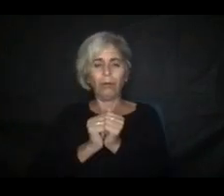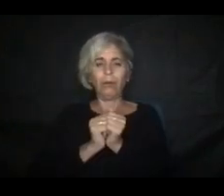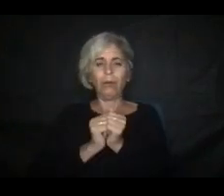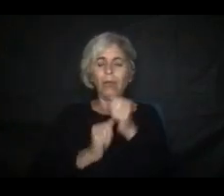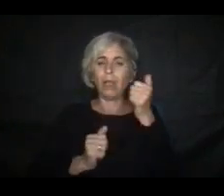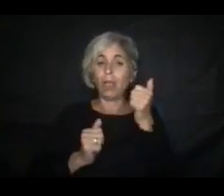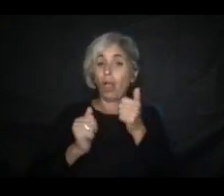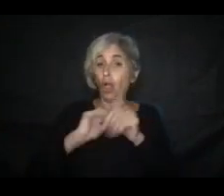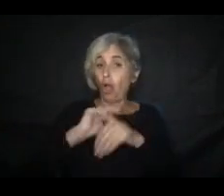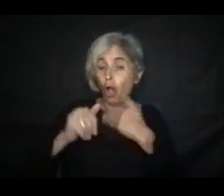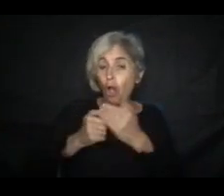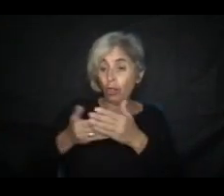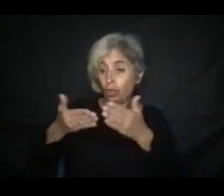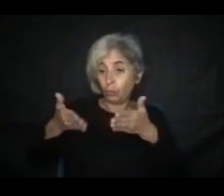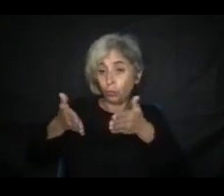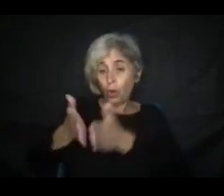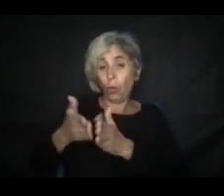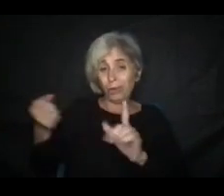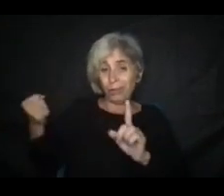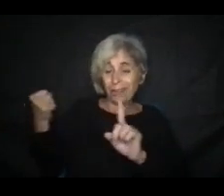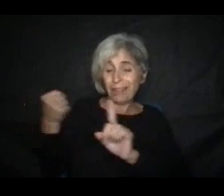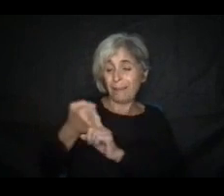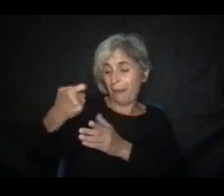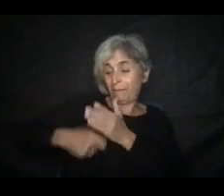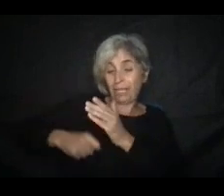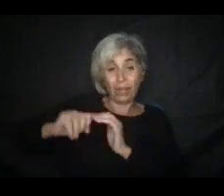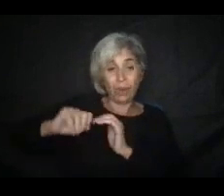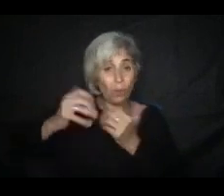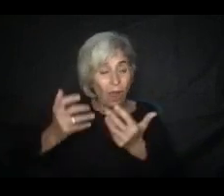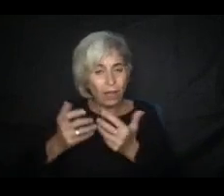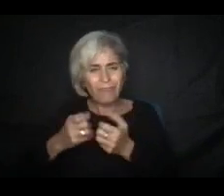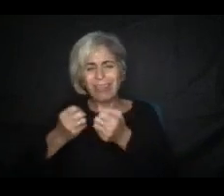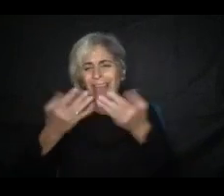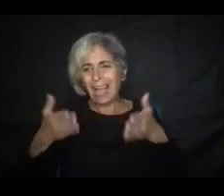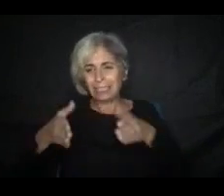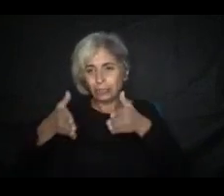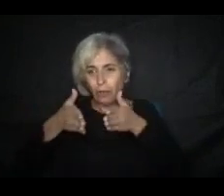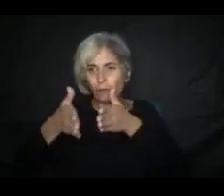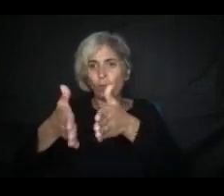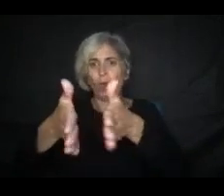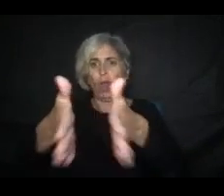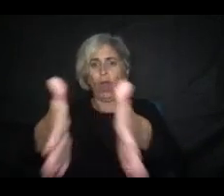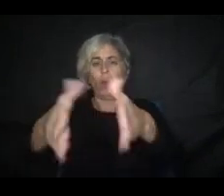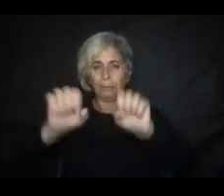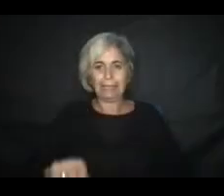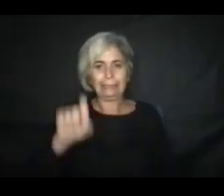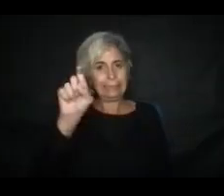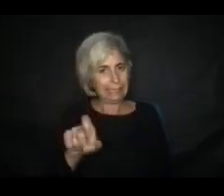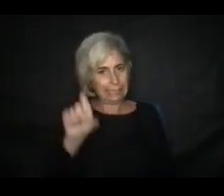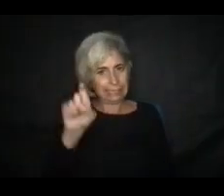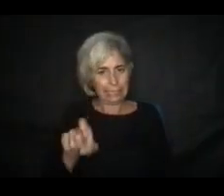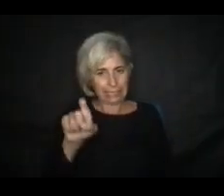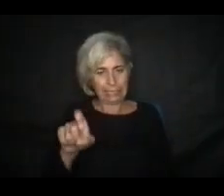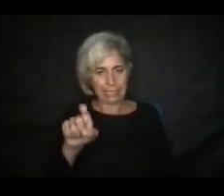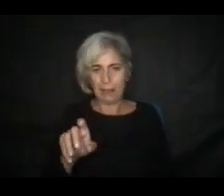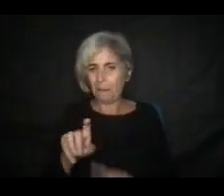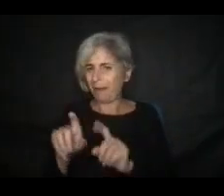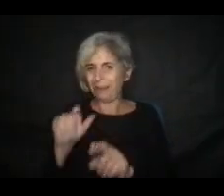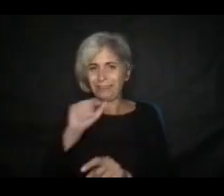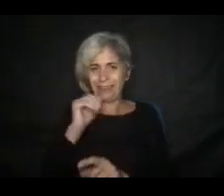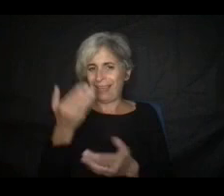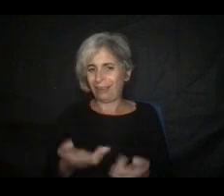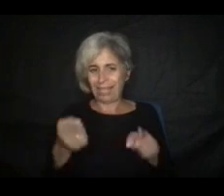road impact fee is that you have a lot of road capacity that's needed. And essentially, that's not what exists within the city